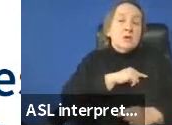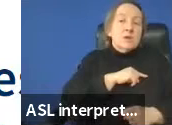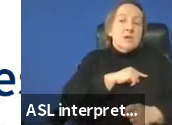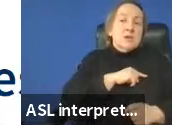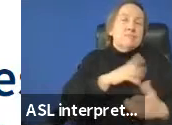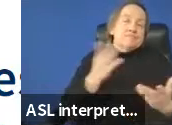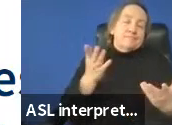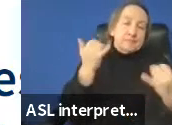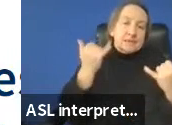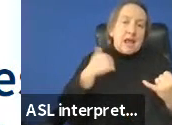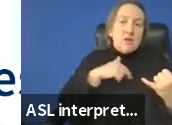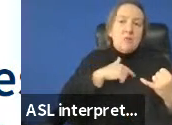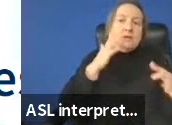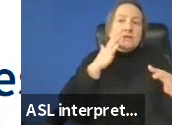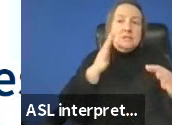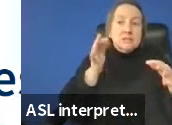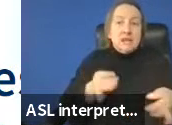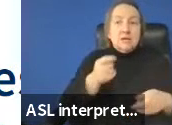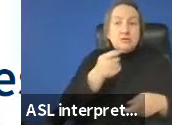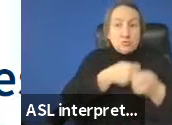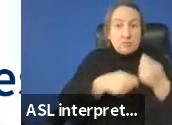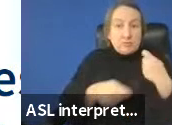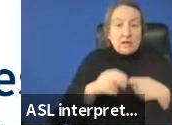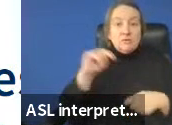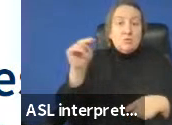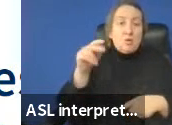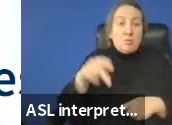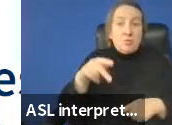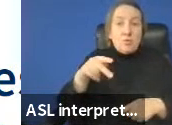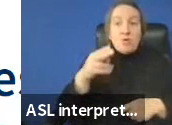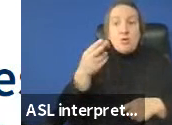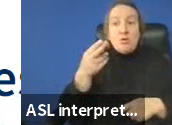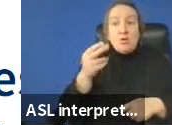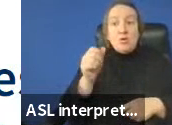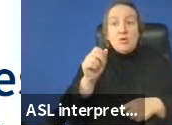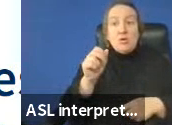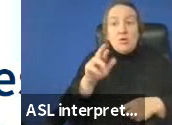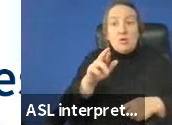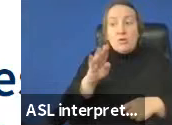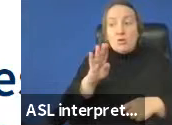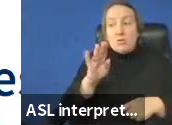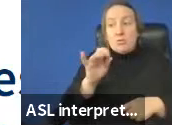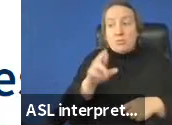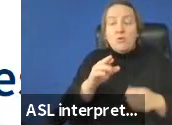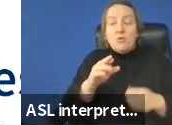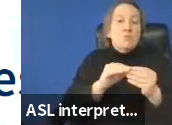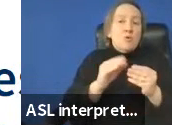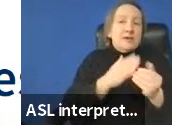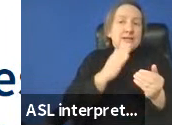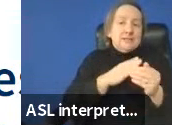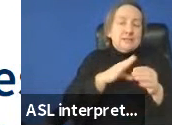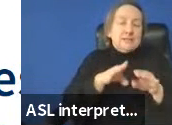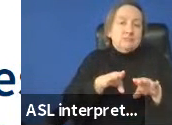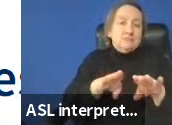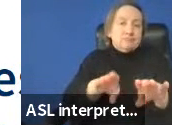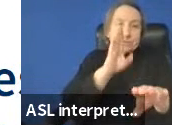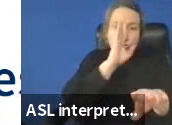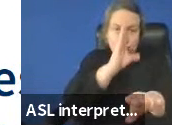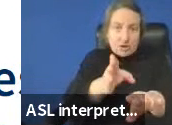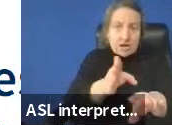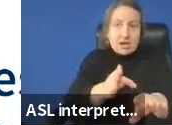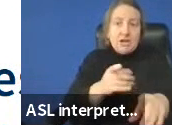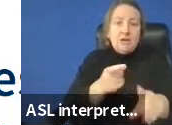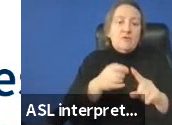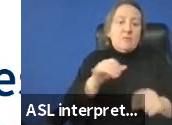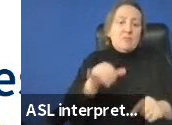Now that we've decided to replace the North Portland Harbor, it's easier to do the straight alignment from